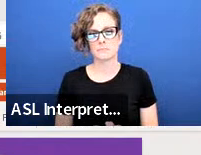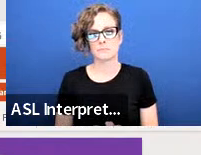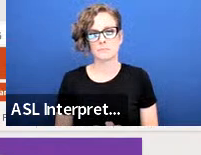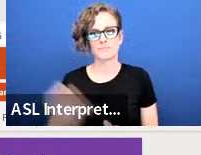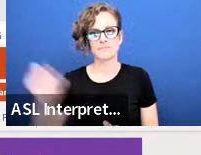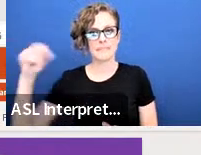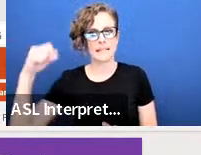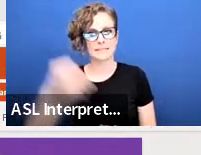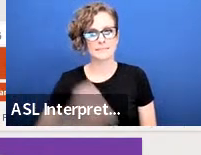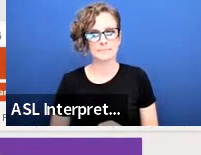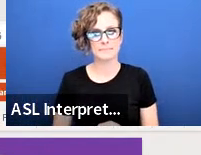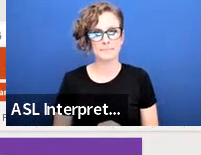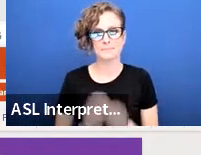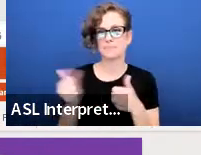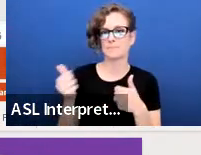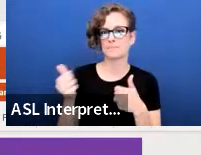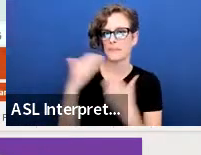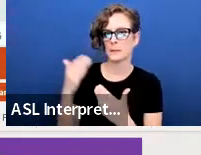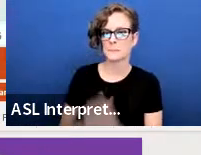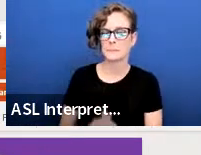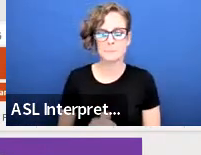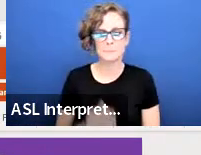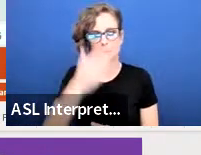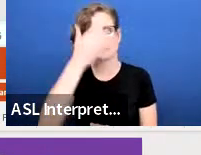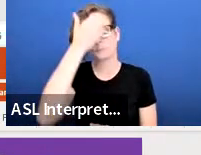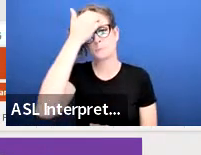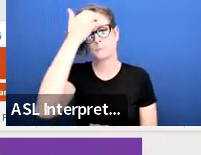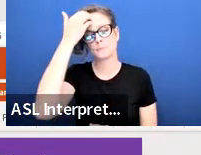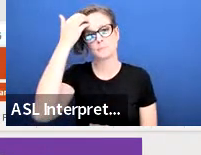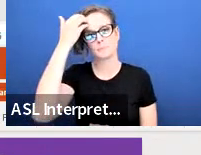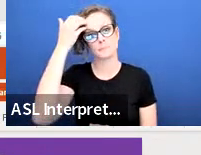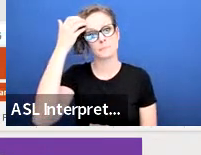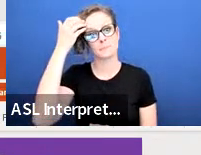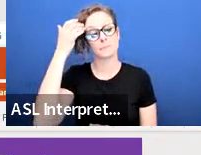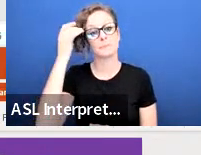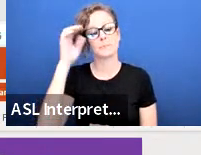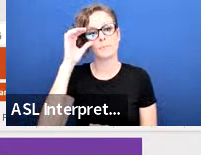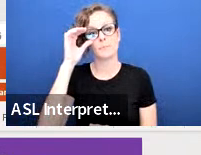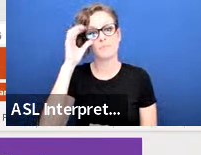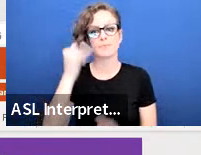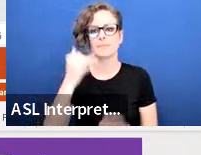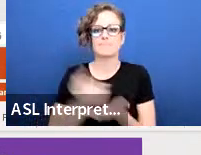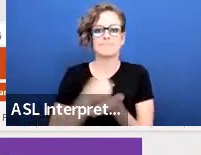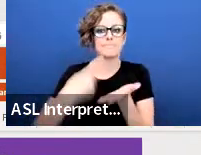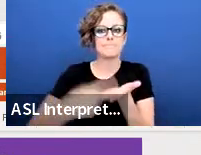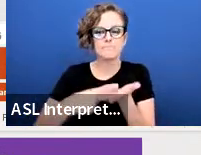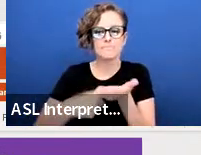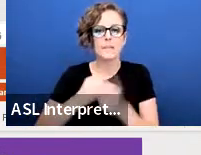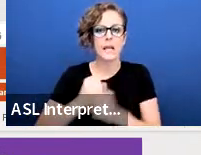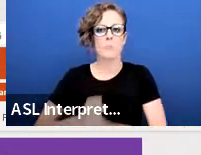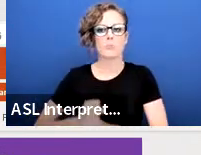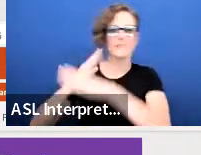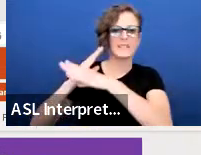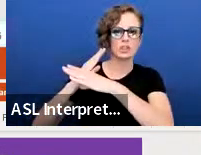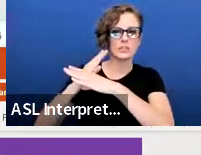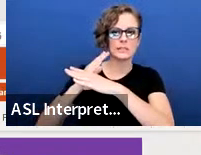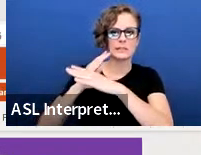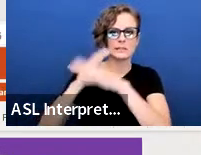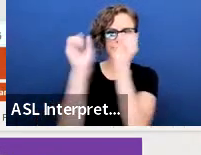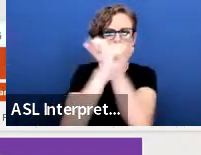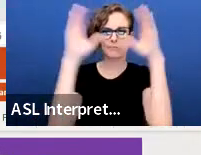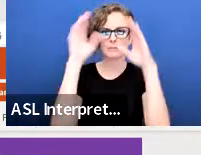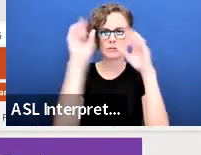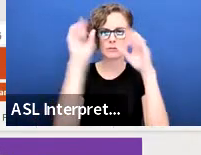Yes. All right, thank you. So I want to talk about our prevention strategy as it's related